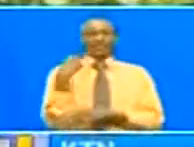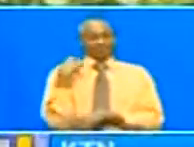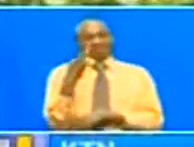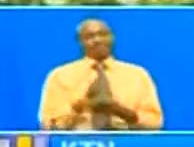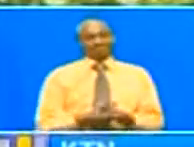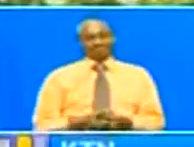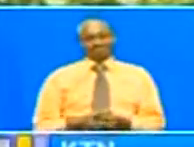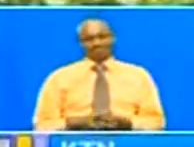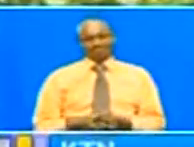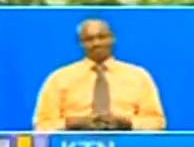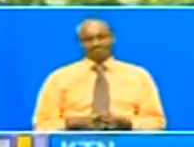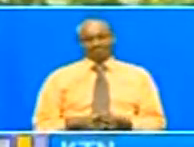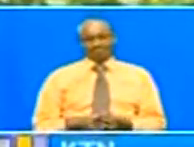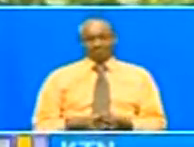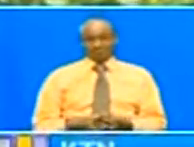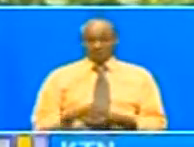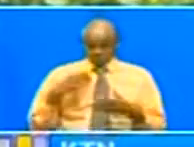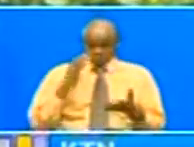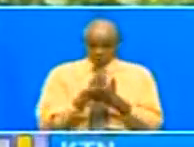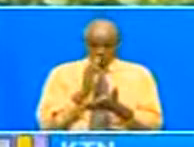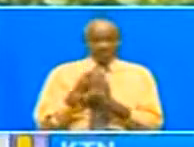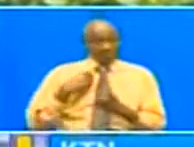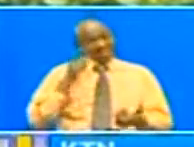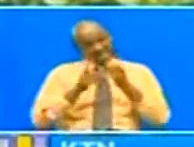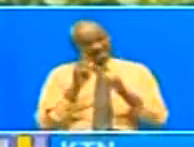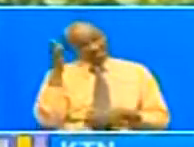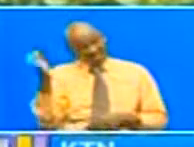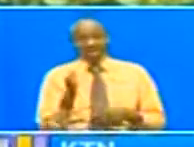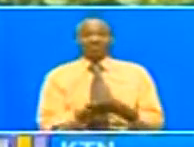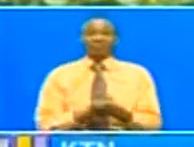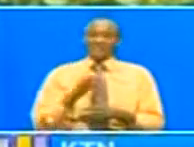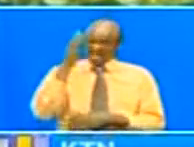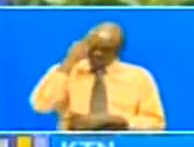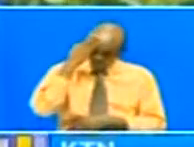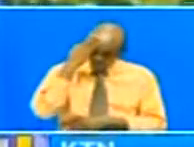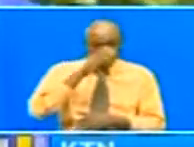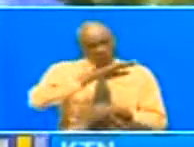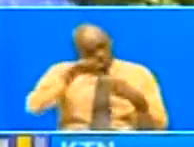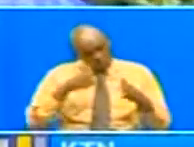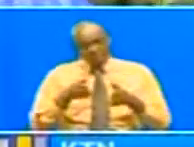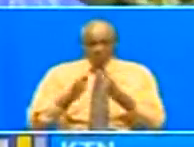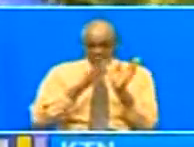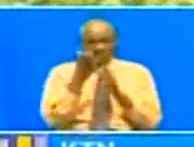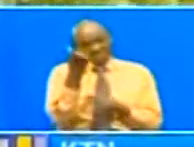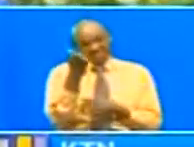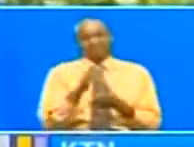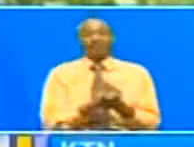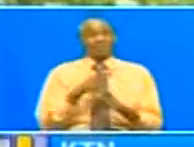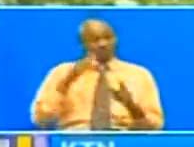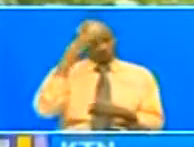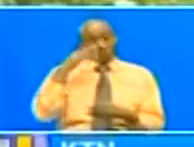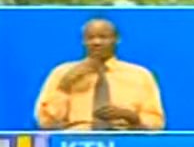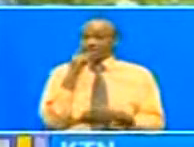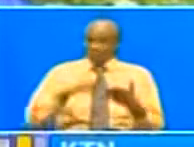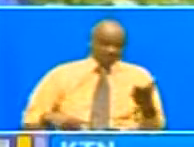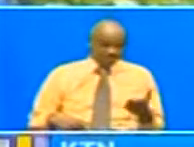The course is okay because I've been running, yeah. I know all aspects of the course, but you know, that is what I'm